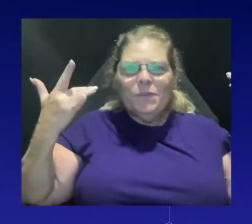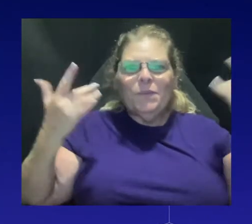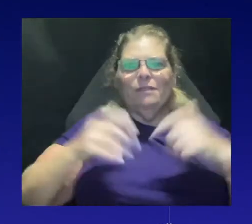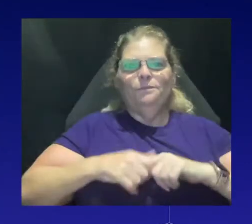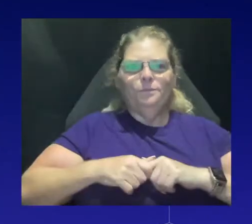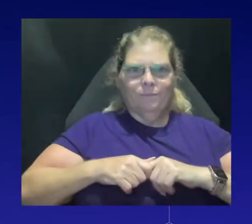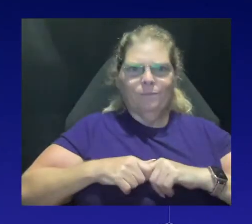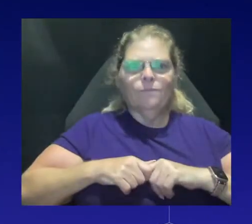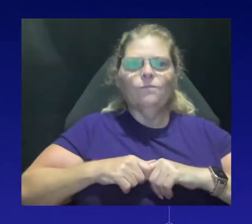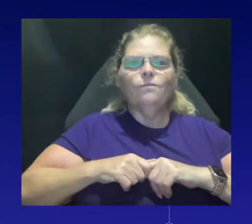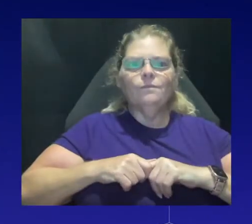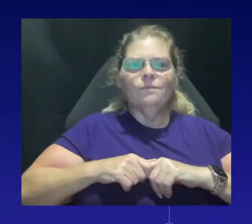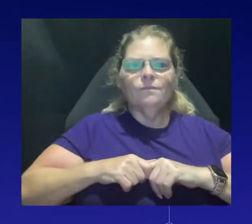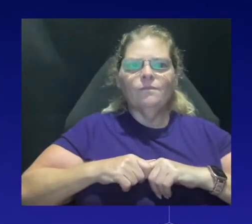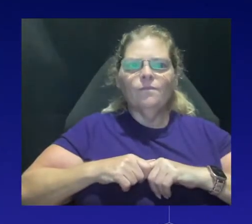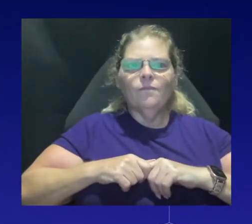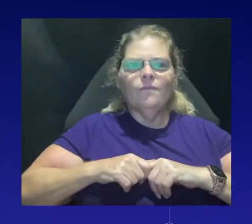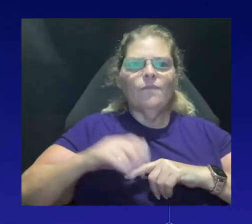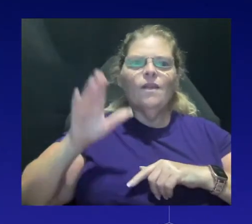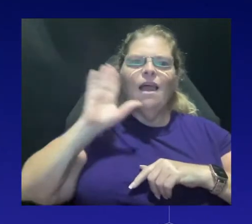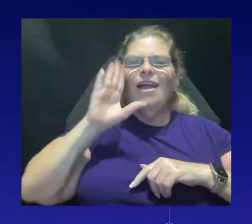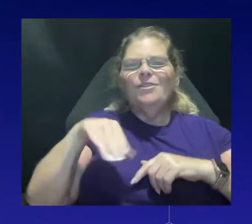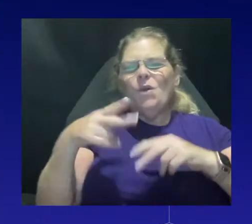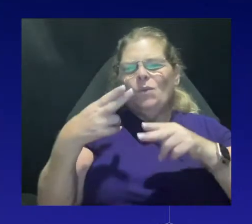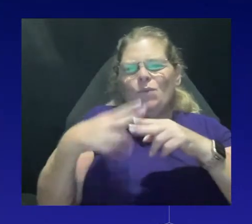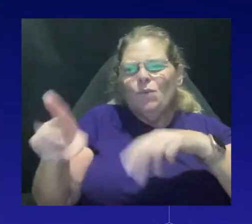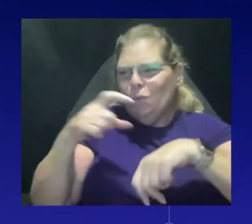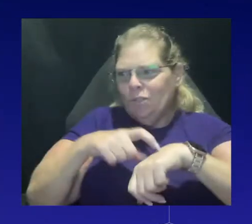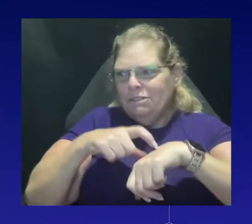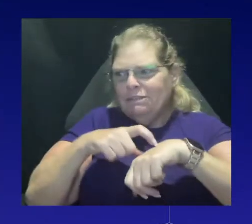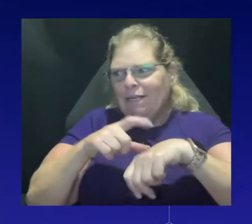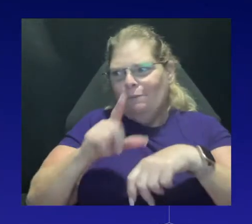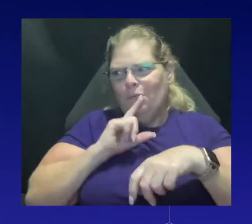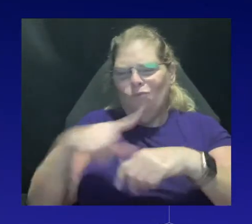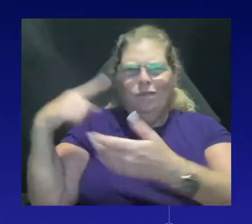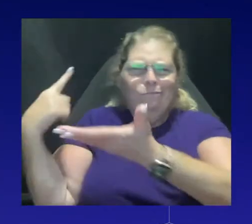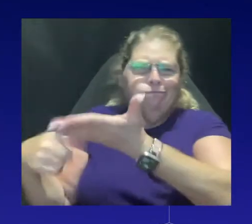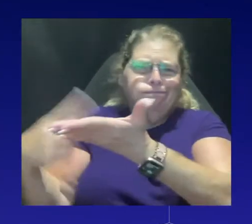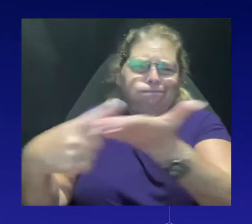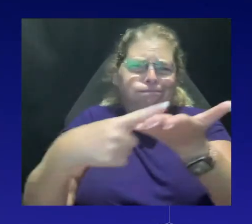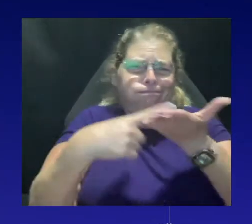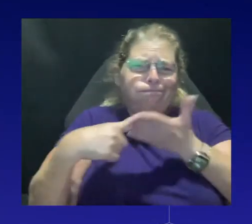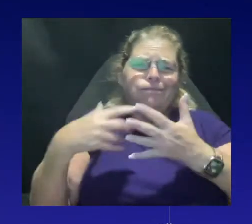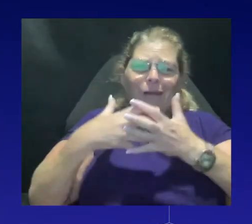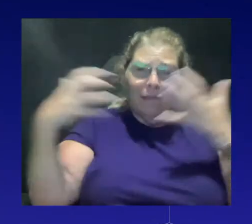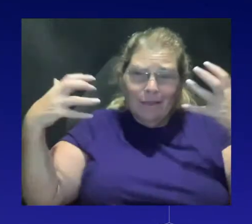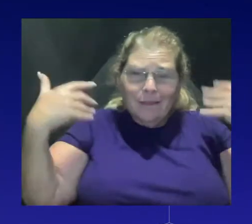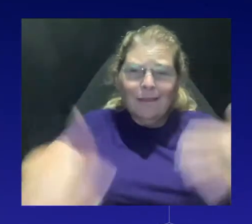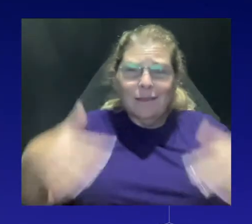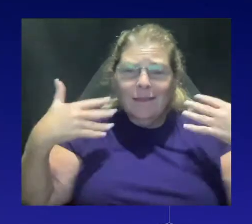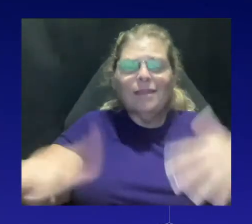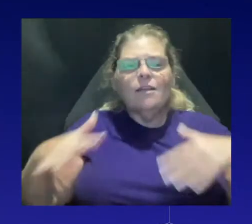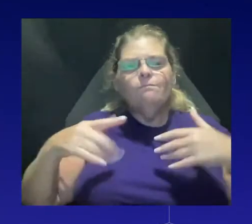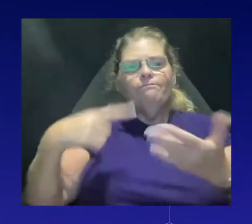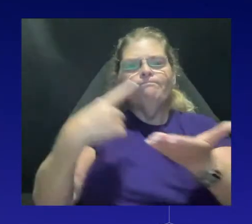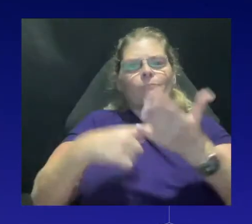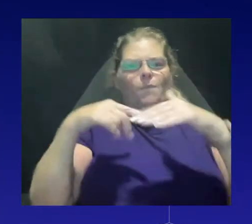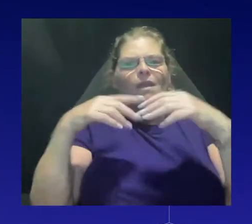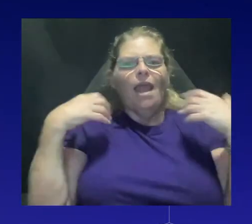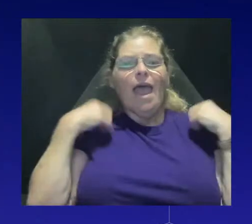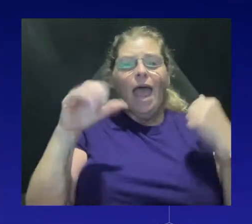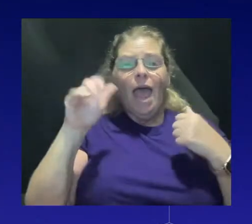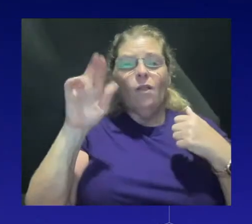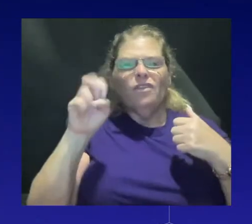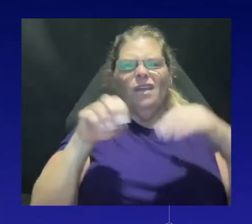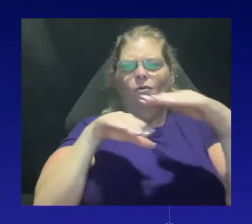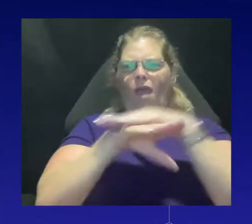in. We only have a few minutes to talk about a lot of ground, and I want to start on the idea of access to healthcare and what that